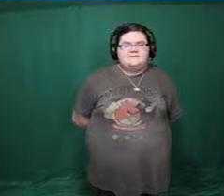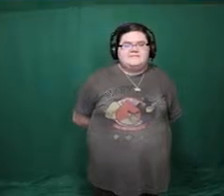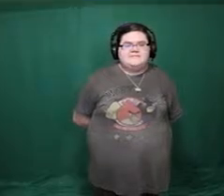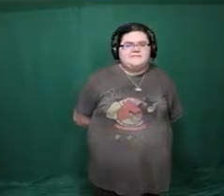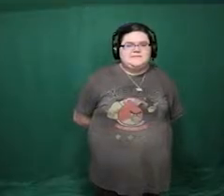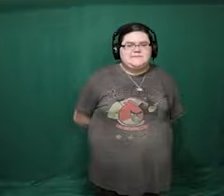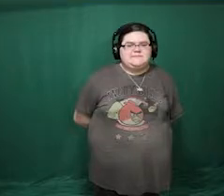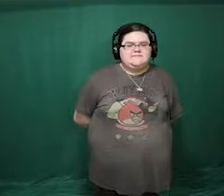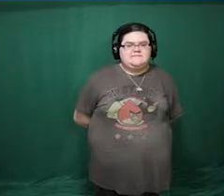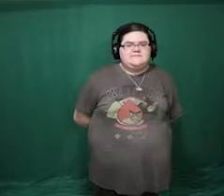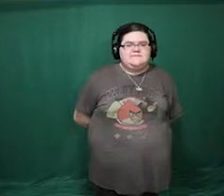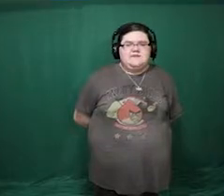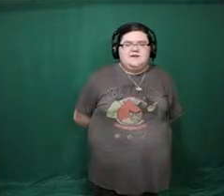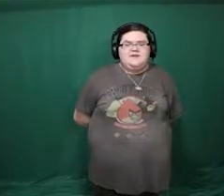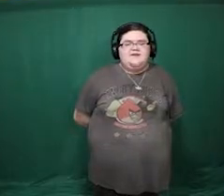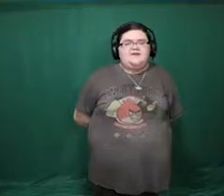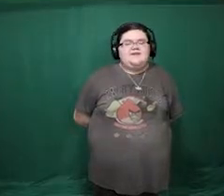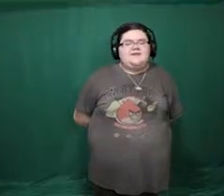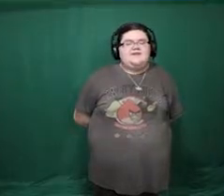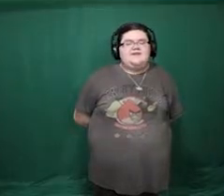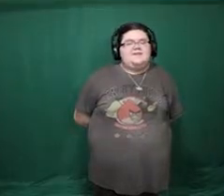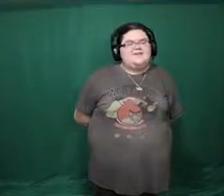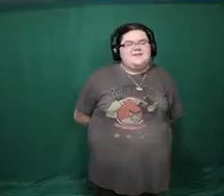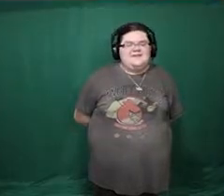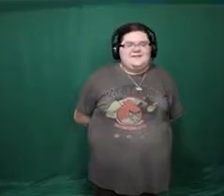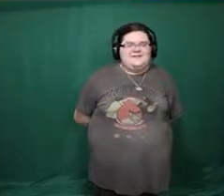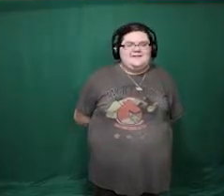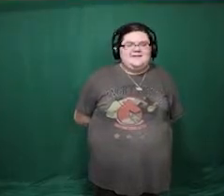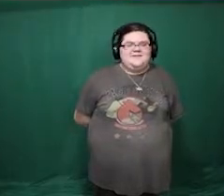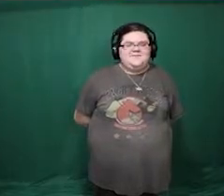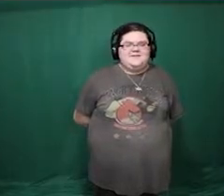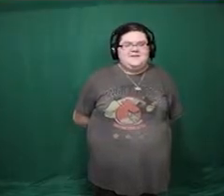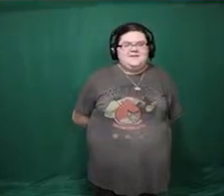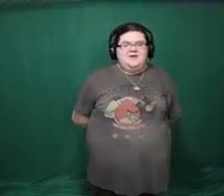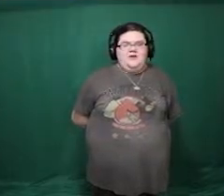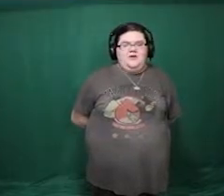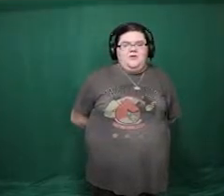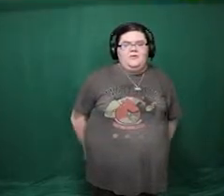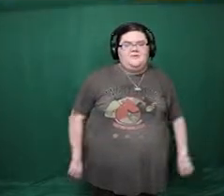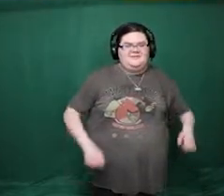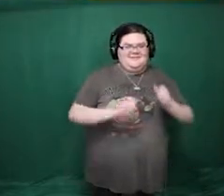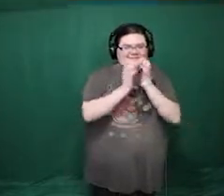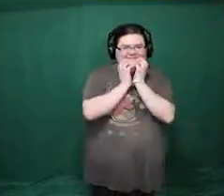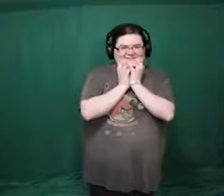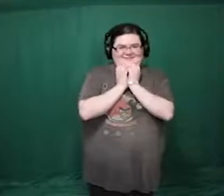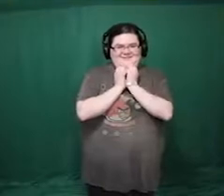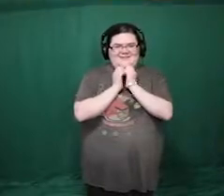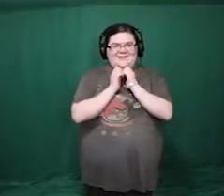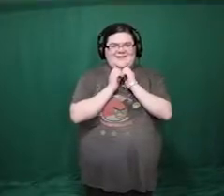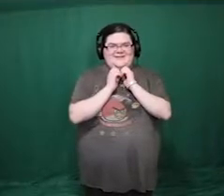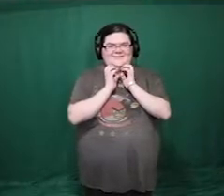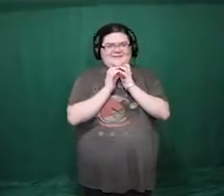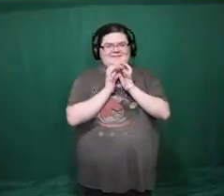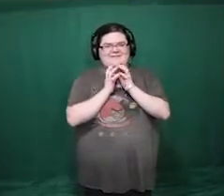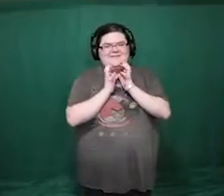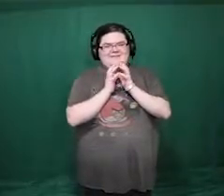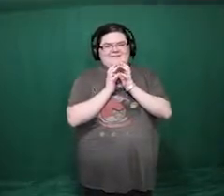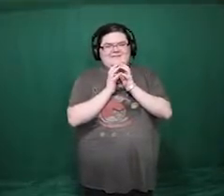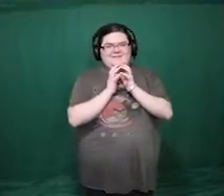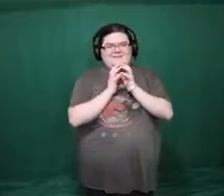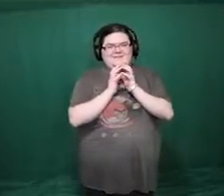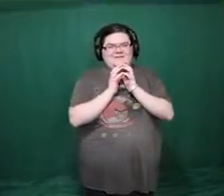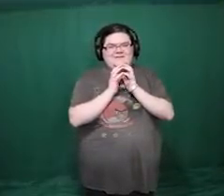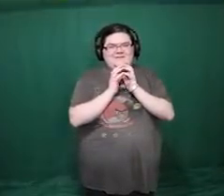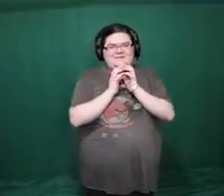waiting. How's that missed? See, that's a that. Oh. Okay. 40